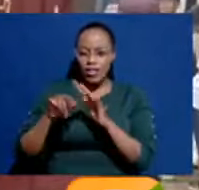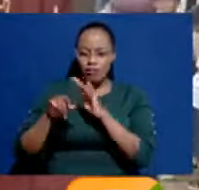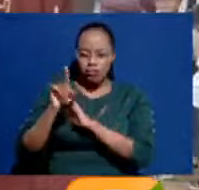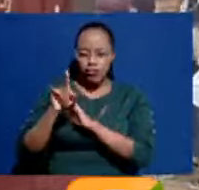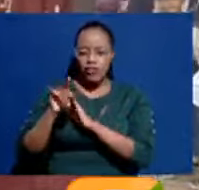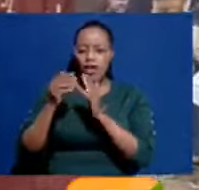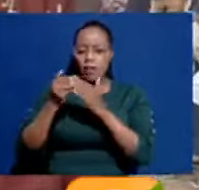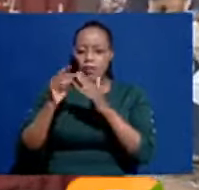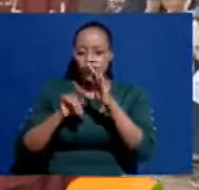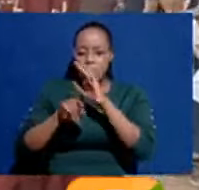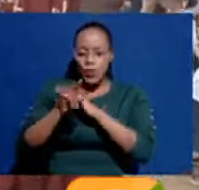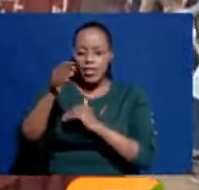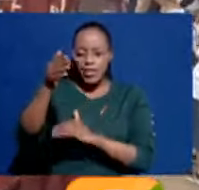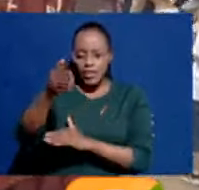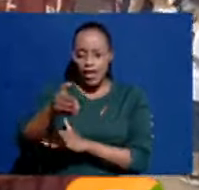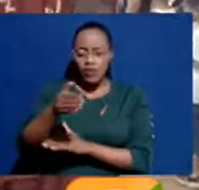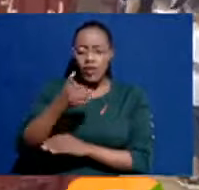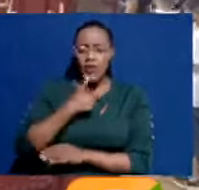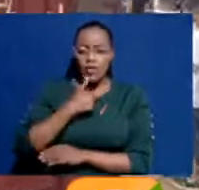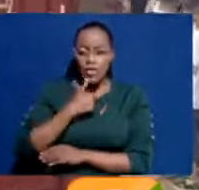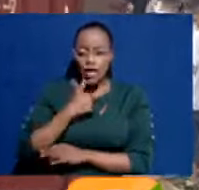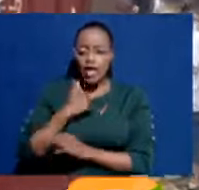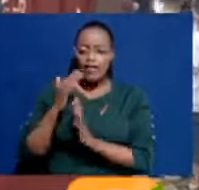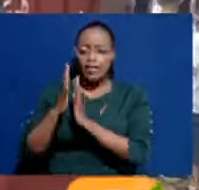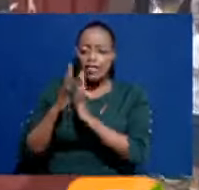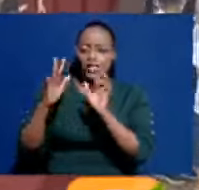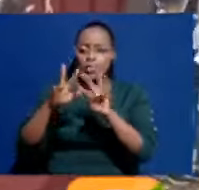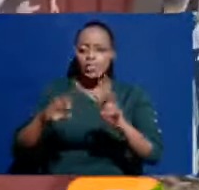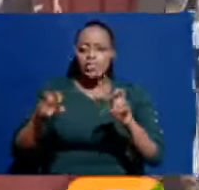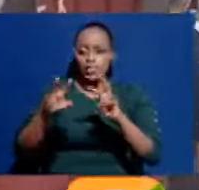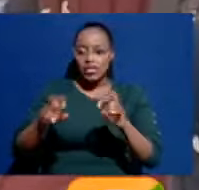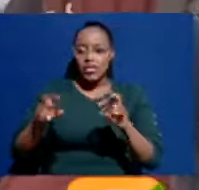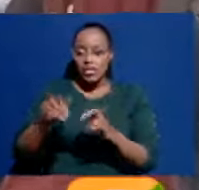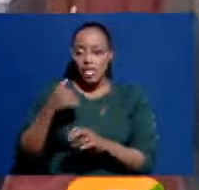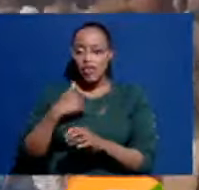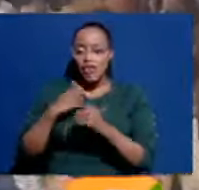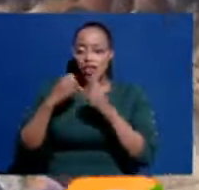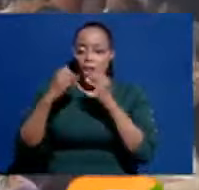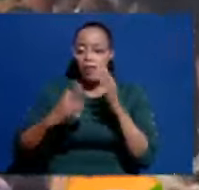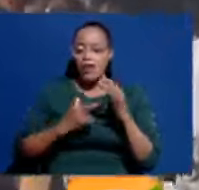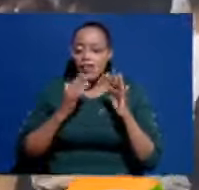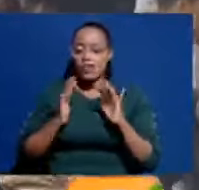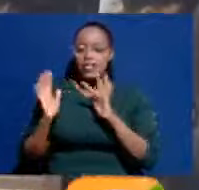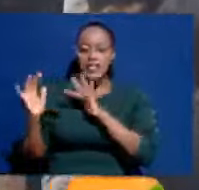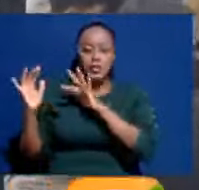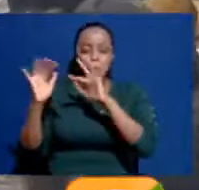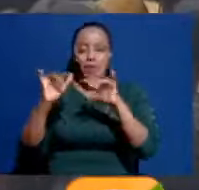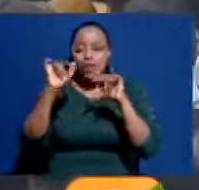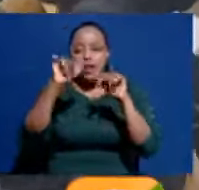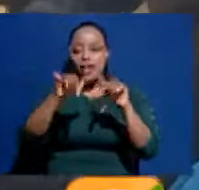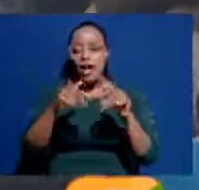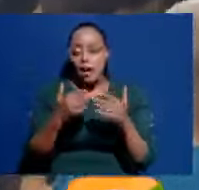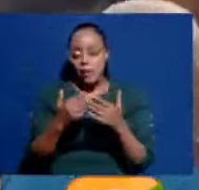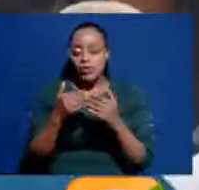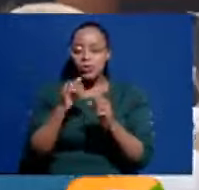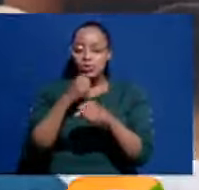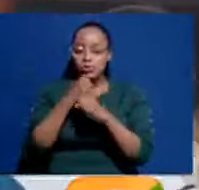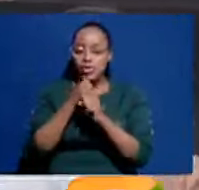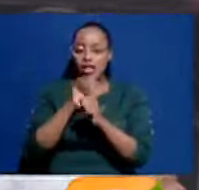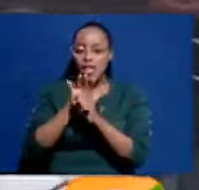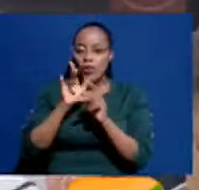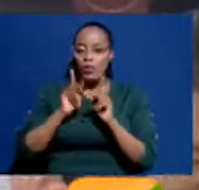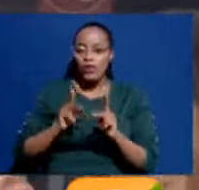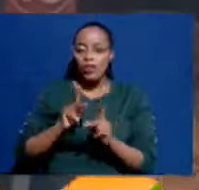Before we get inside, we are subjected to a security check. Thousands of tourists are here. To manage such numbers, there